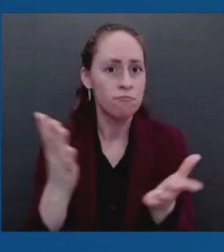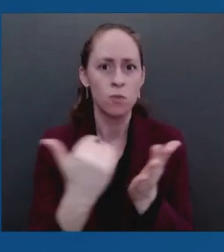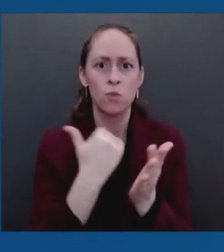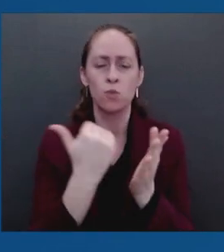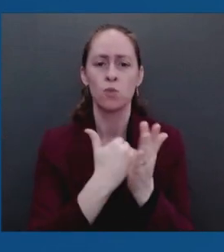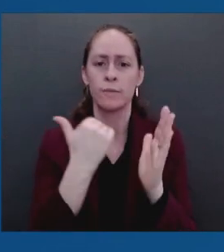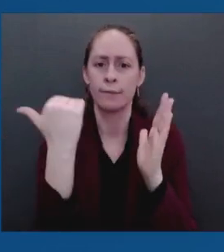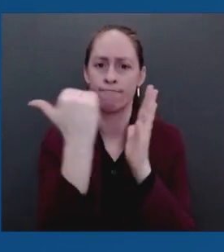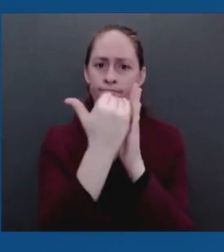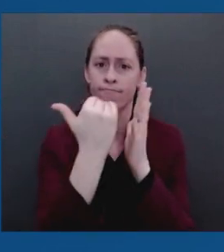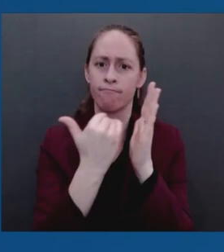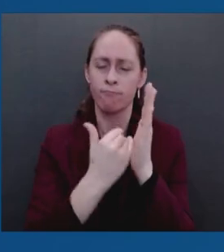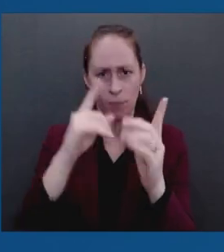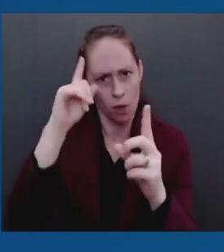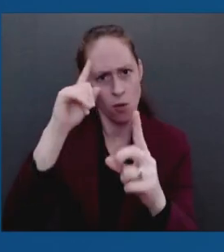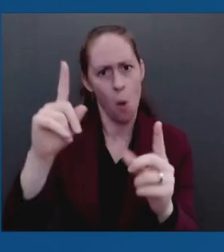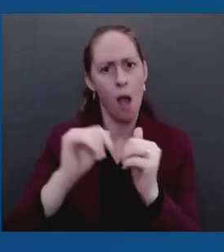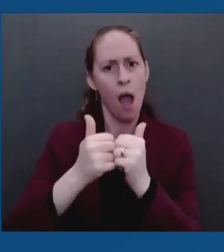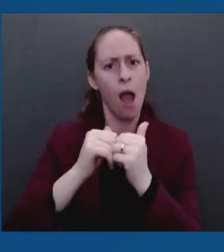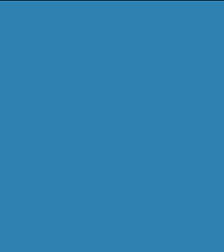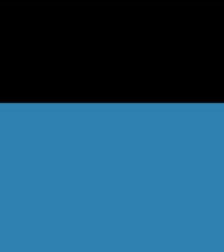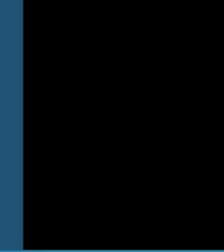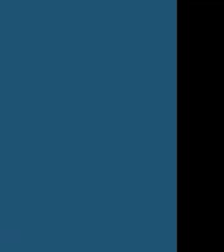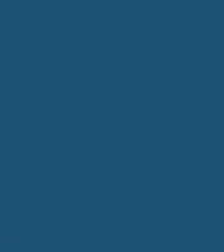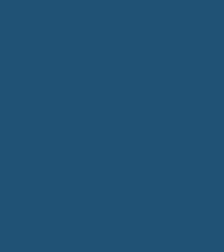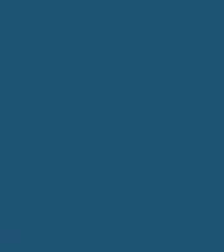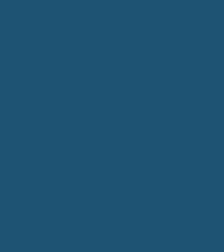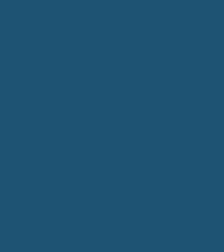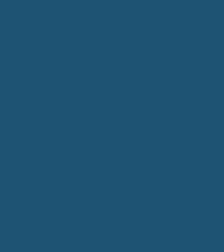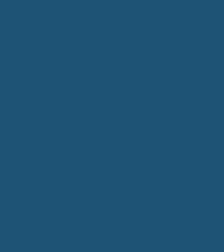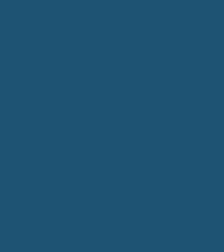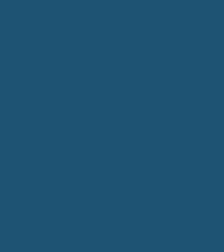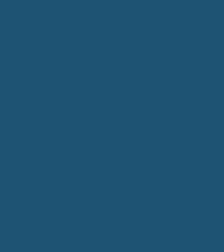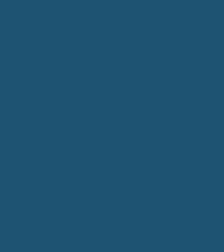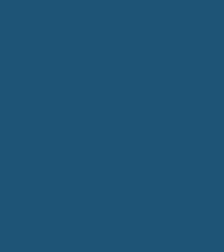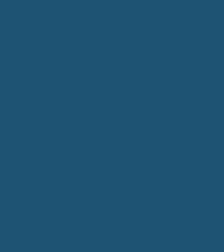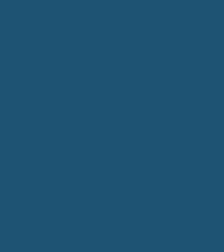needed to protect public health and our hospitals.